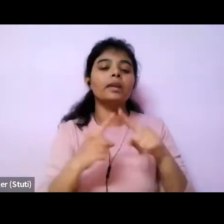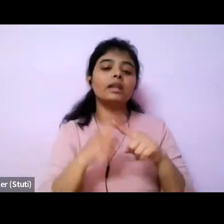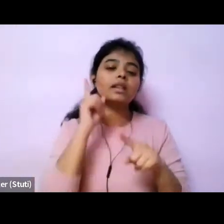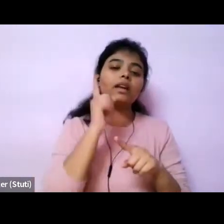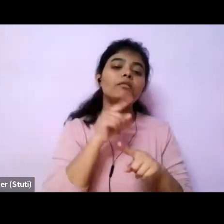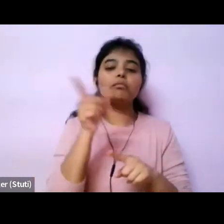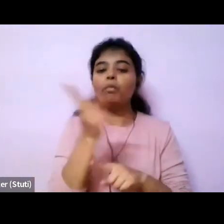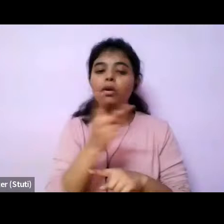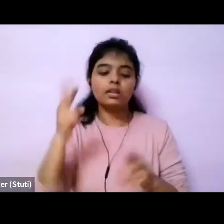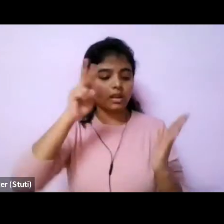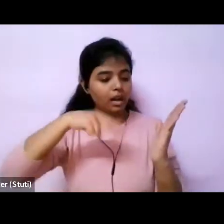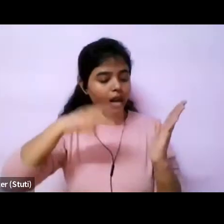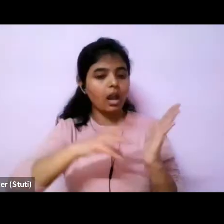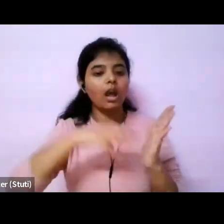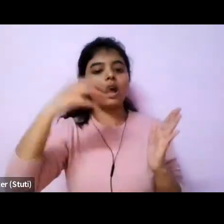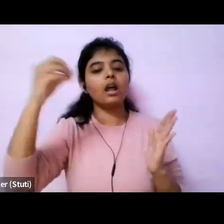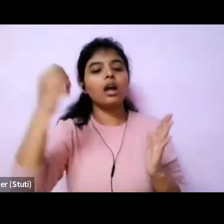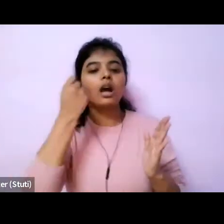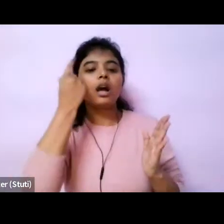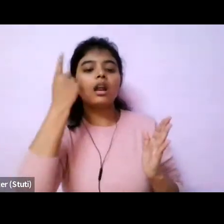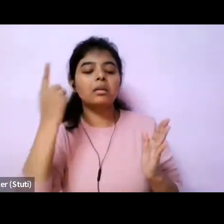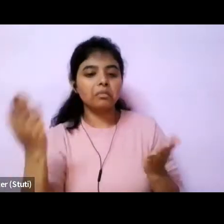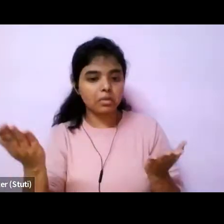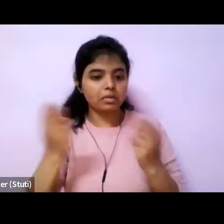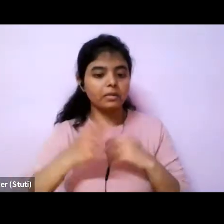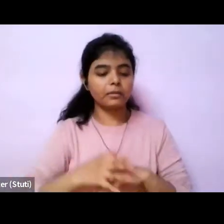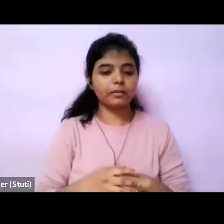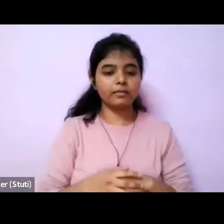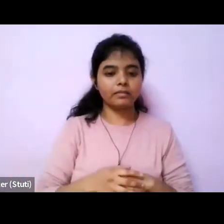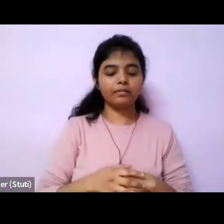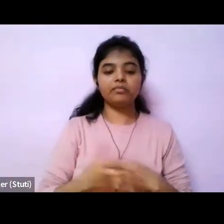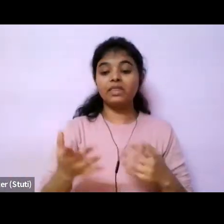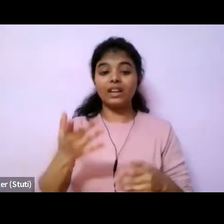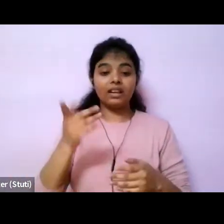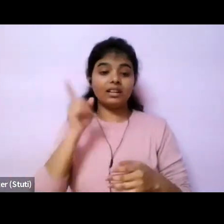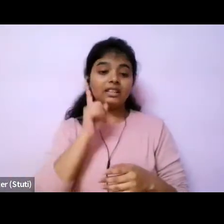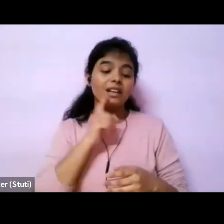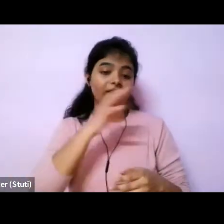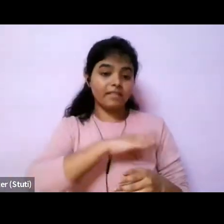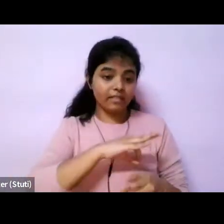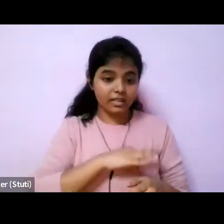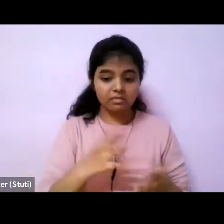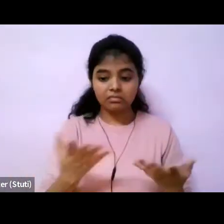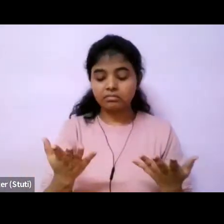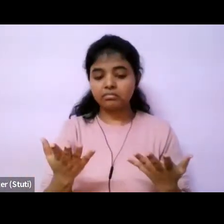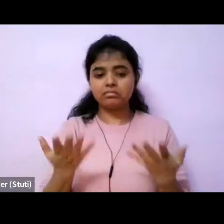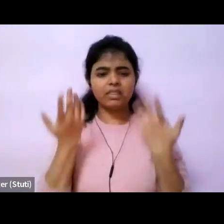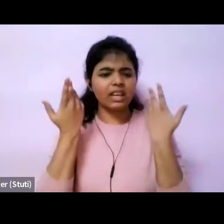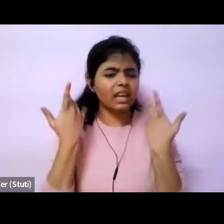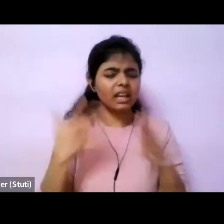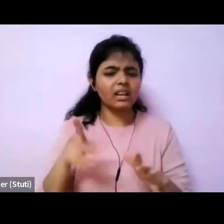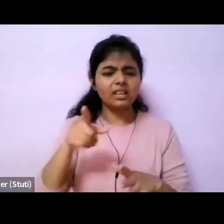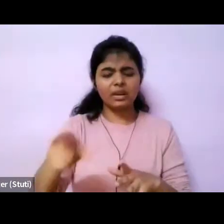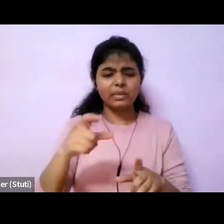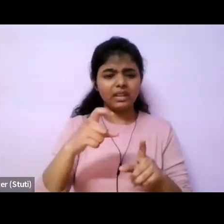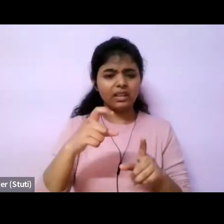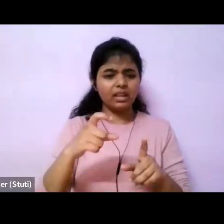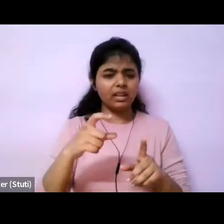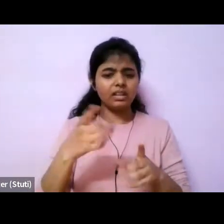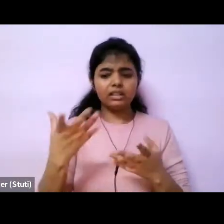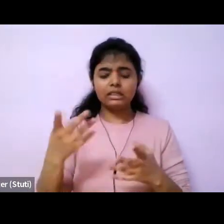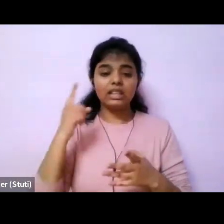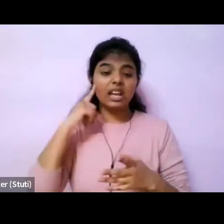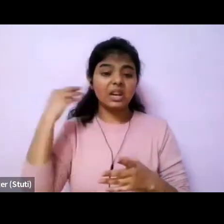ableist attitudes to impairments and comprehend facets of deaf gain, rather than unduly emphasize the dangers of hearing